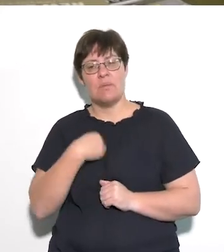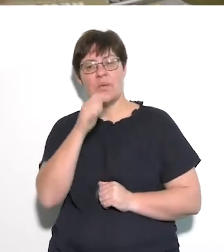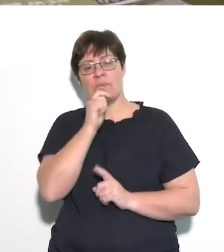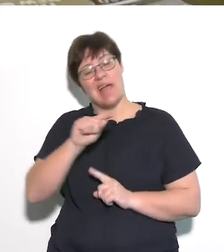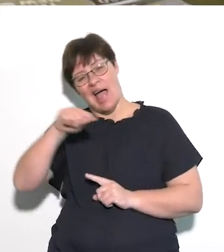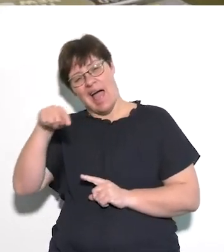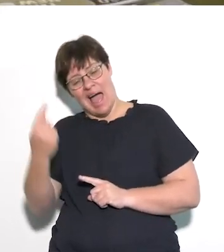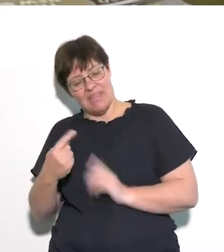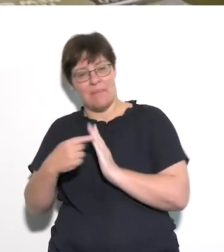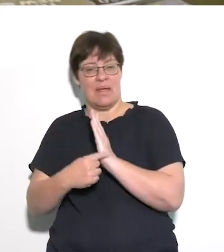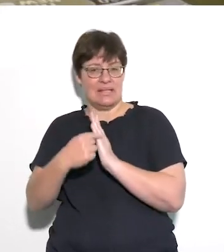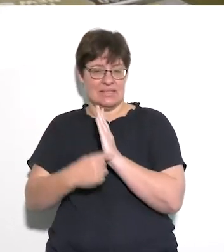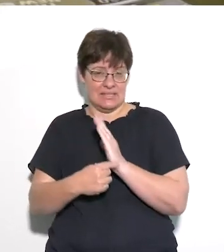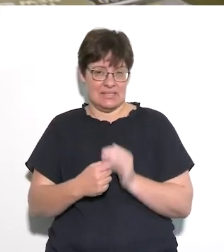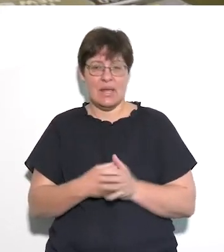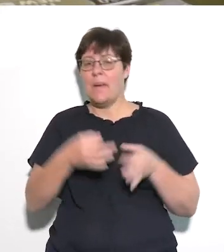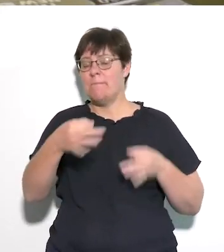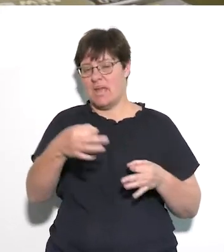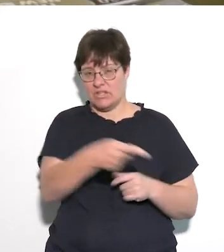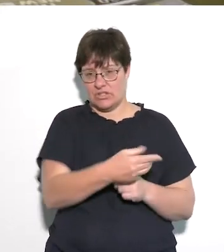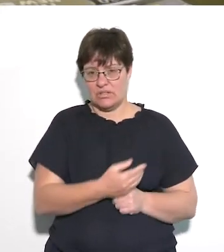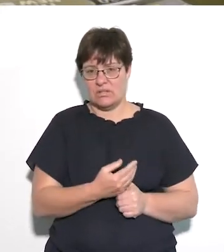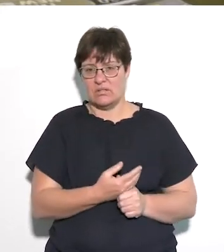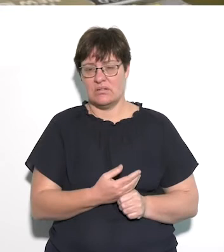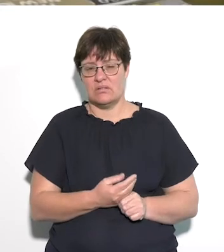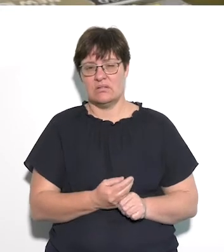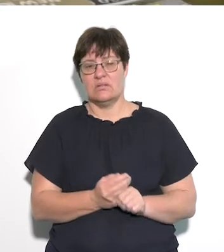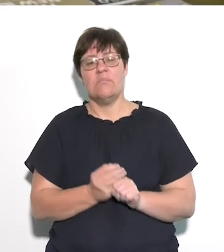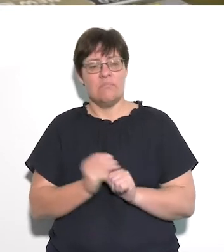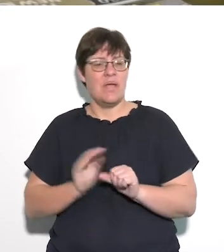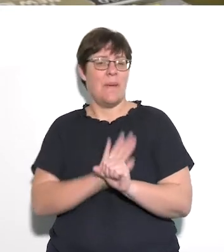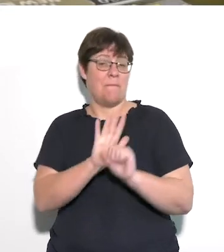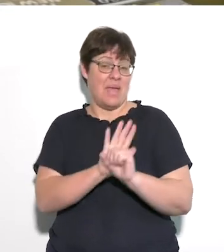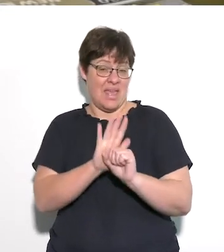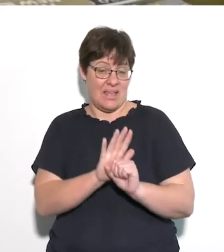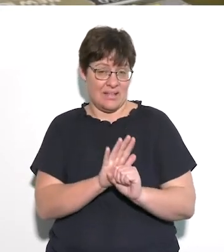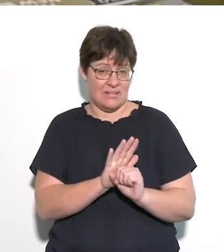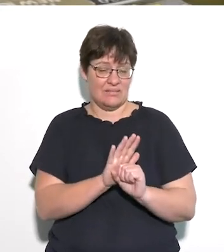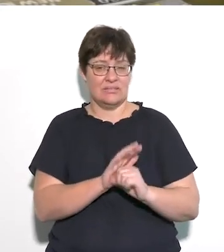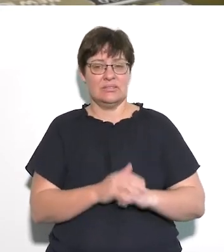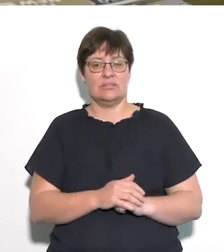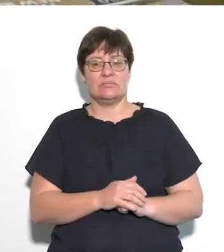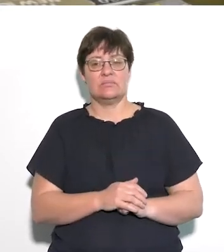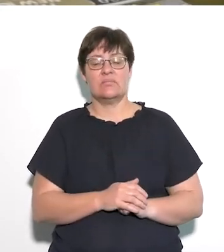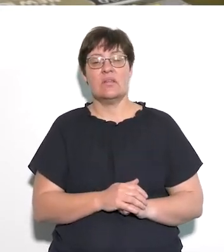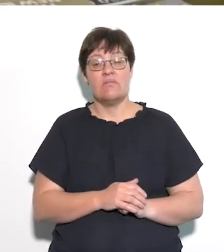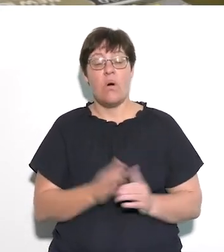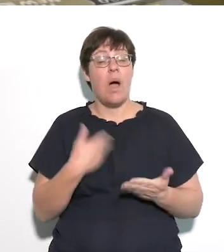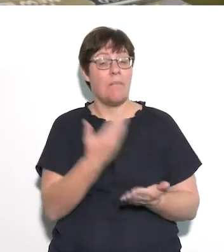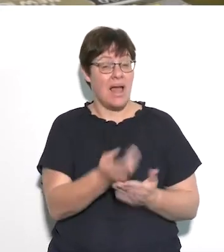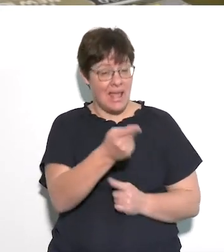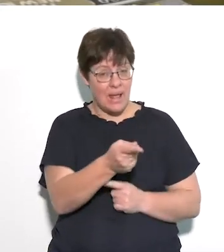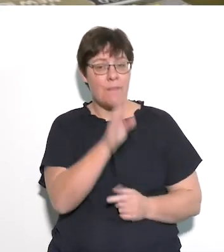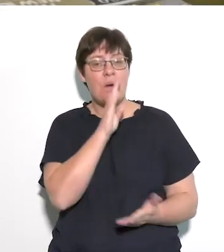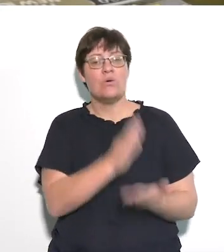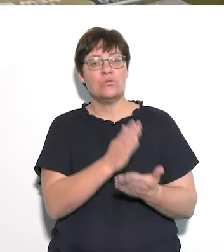used another piece of magazine, a page from the magazine, to create the backing, okay? And when you apply the backing,